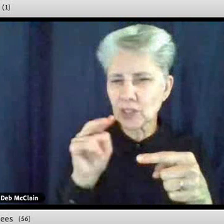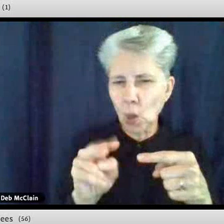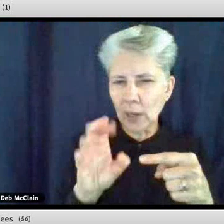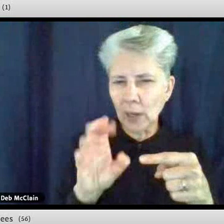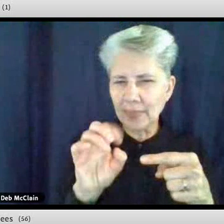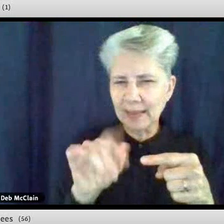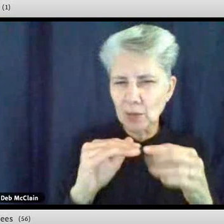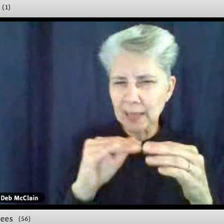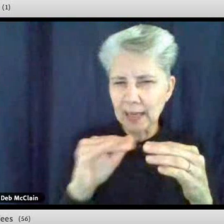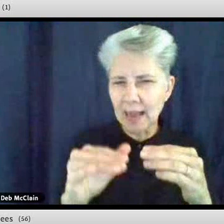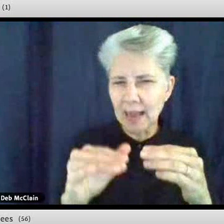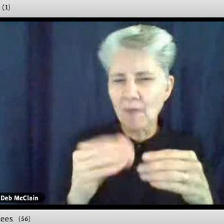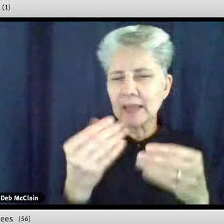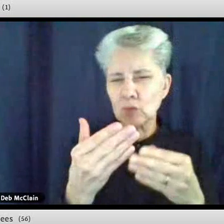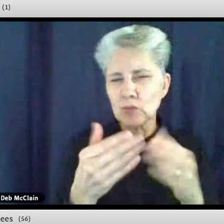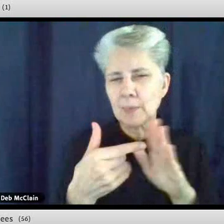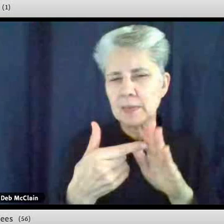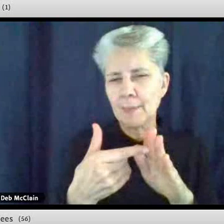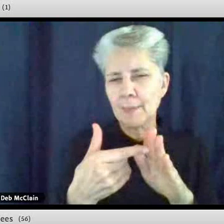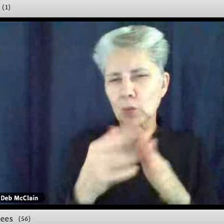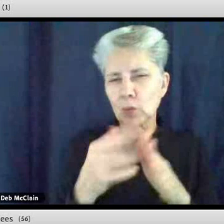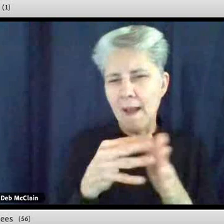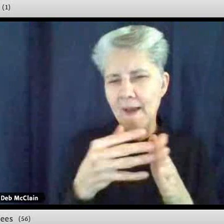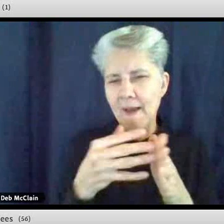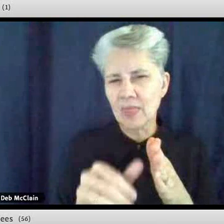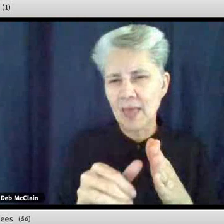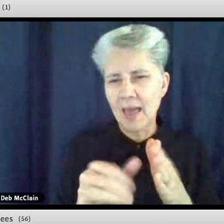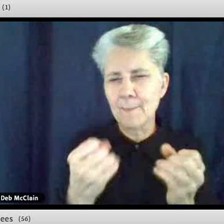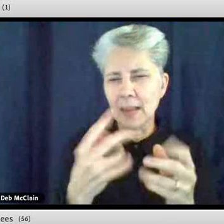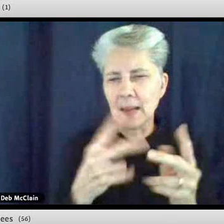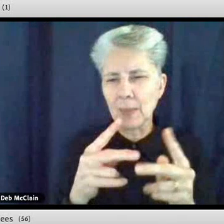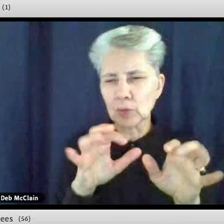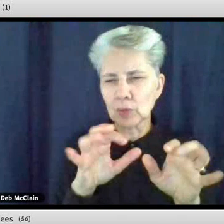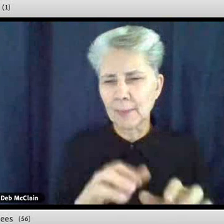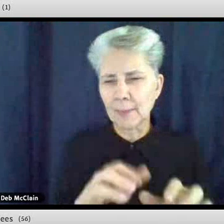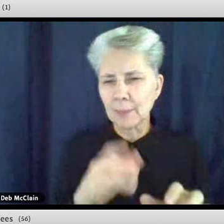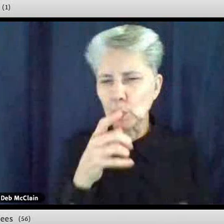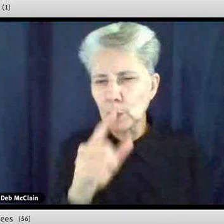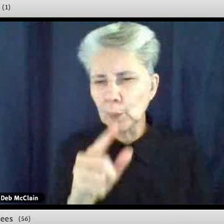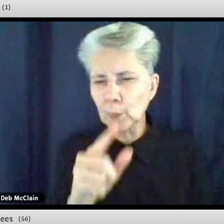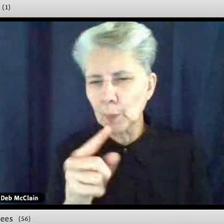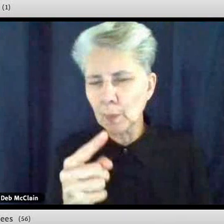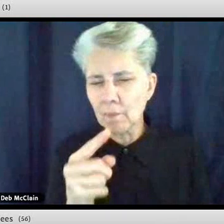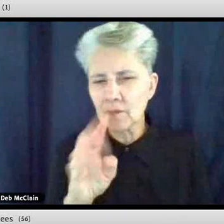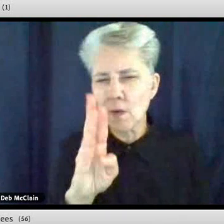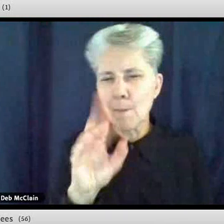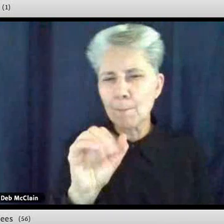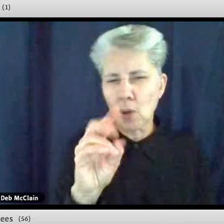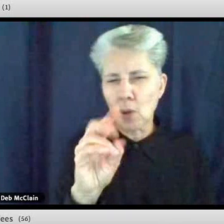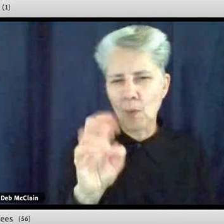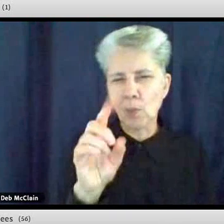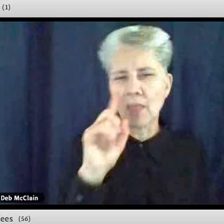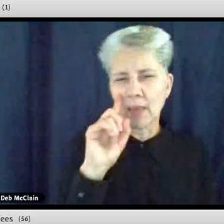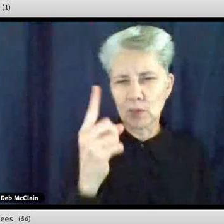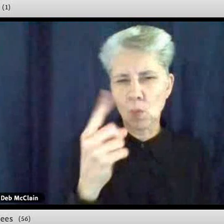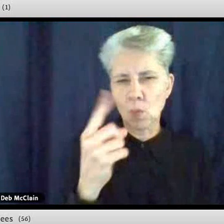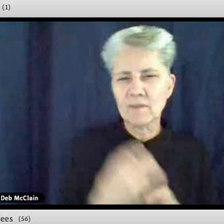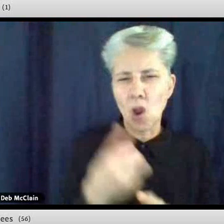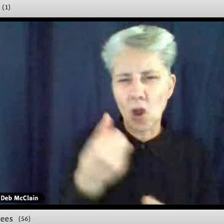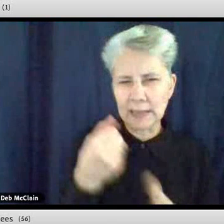and it does give you some demographics. Multiple people typing. Broward. Okay, yeah, and I think that was one of the hardest